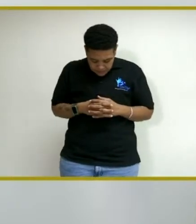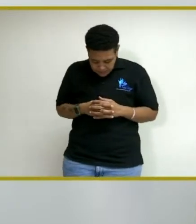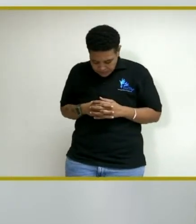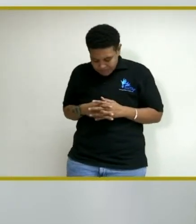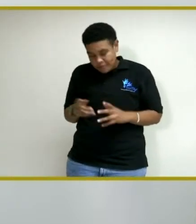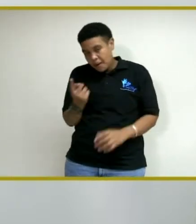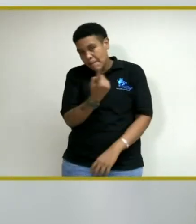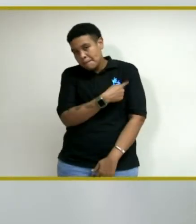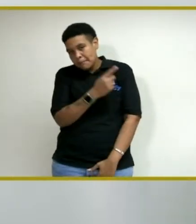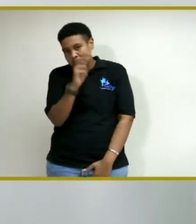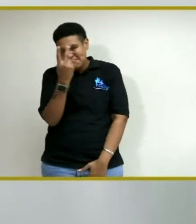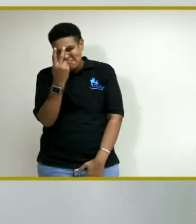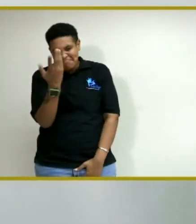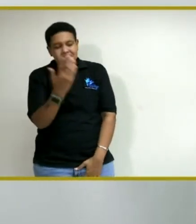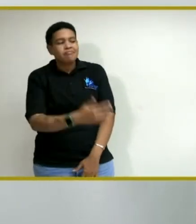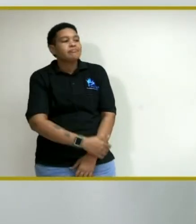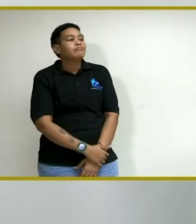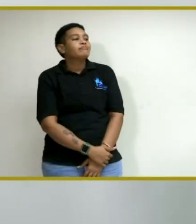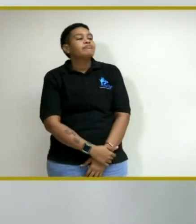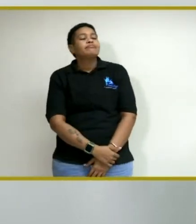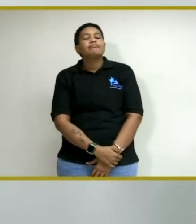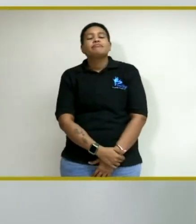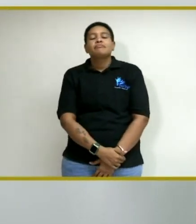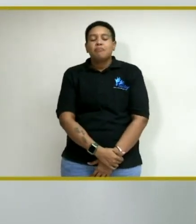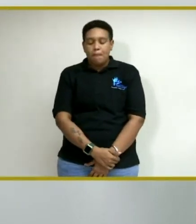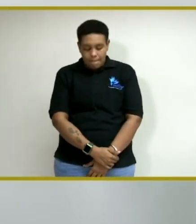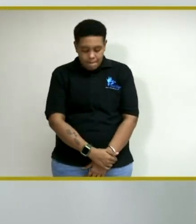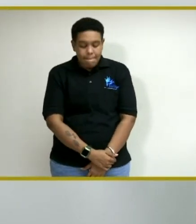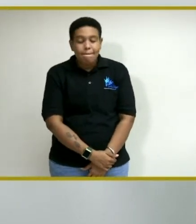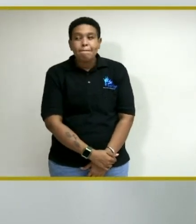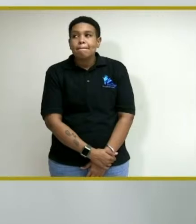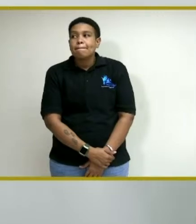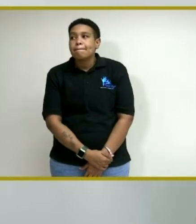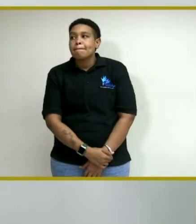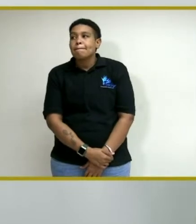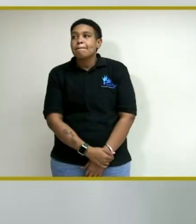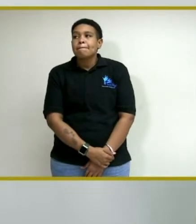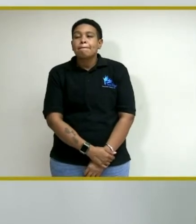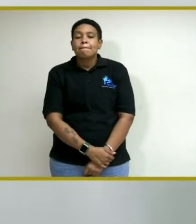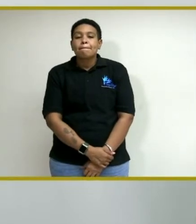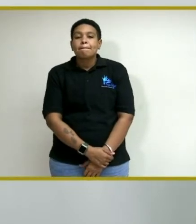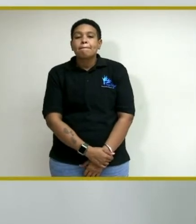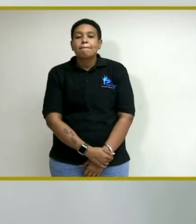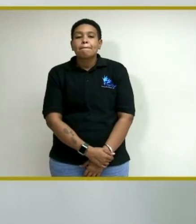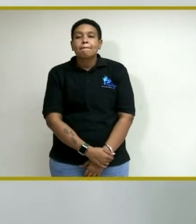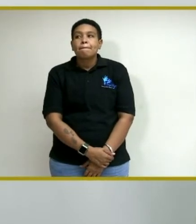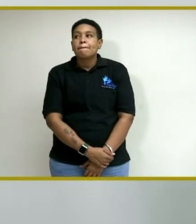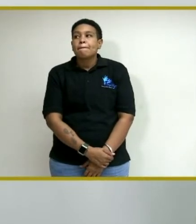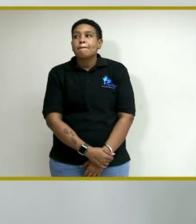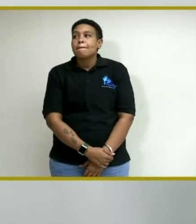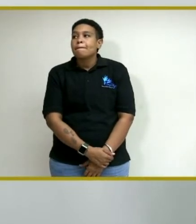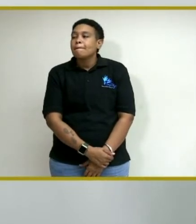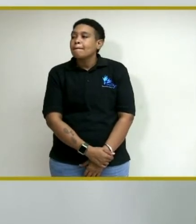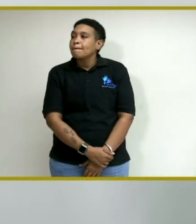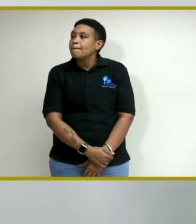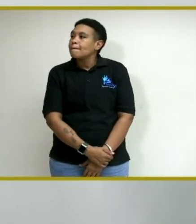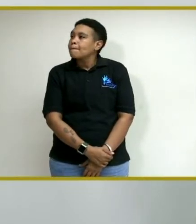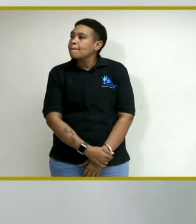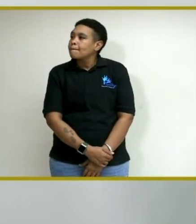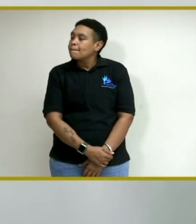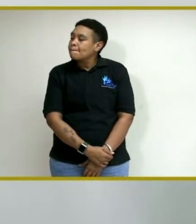The challenge we have is availability of vaccines. And we did say some time